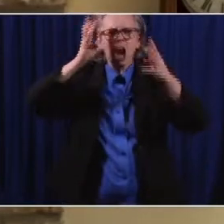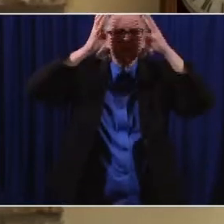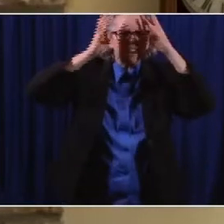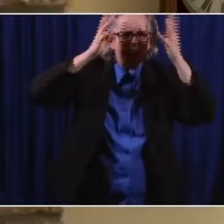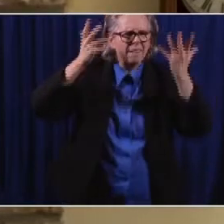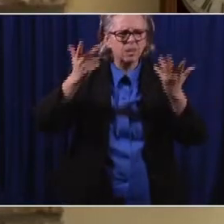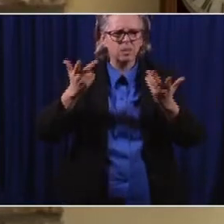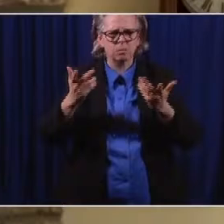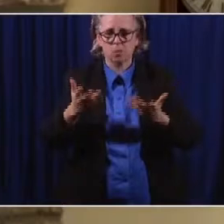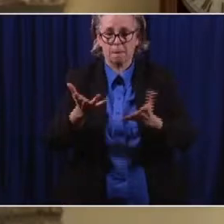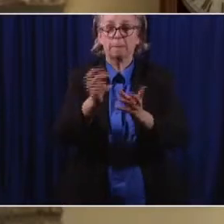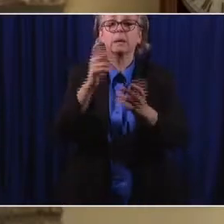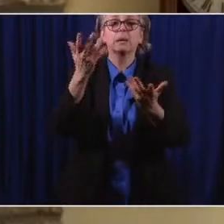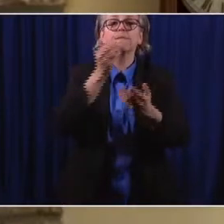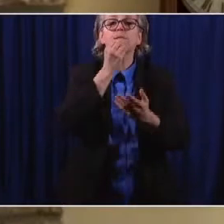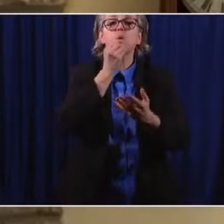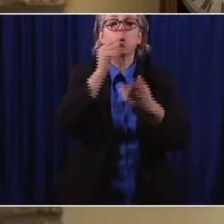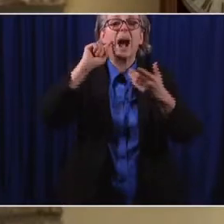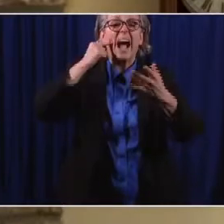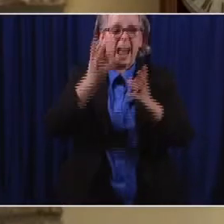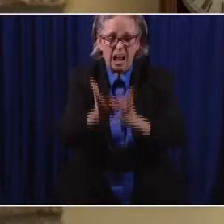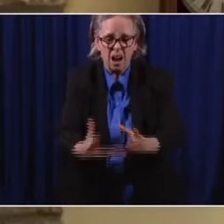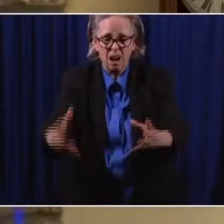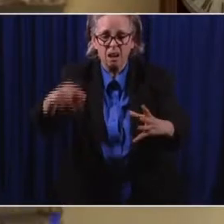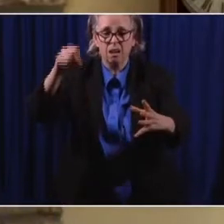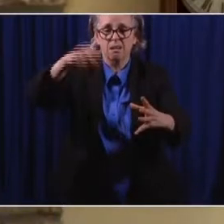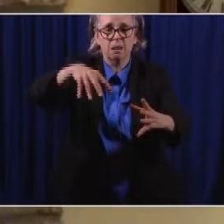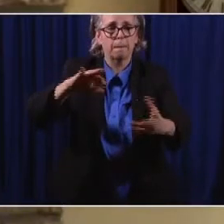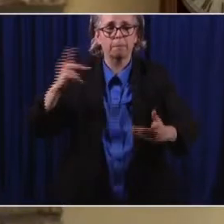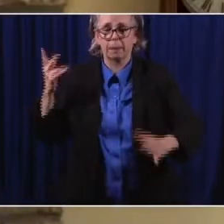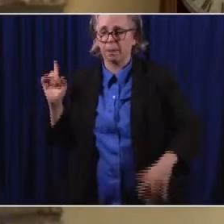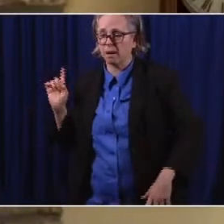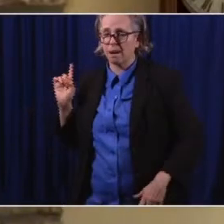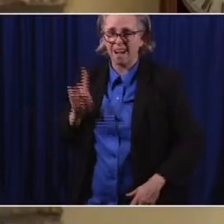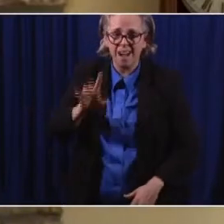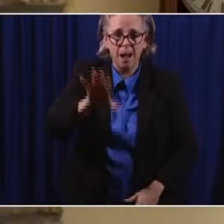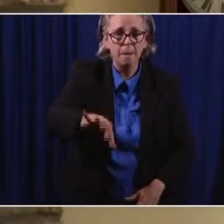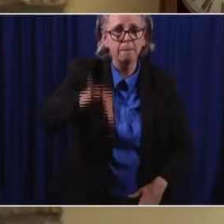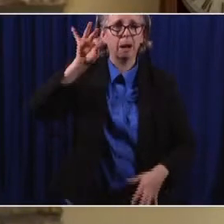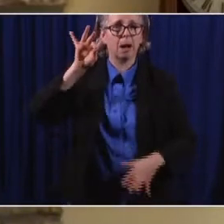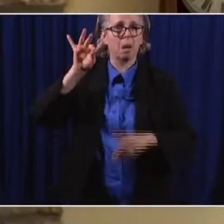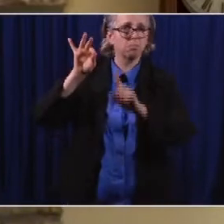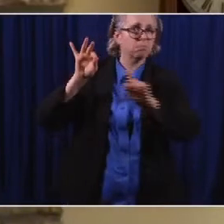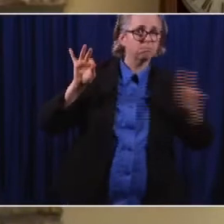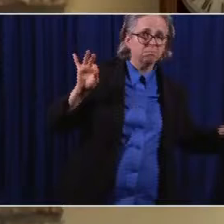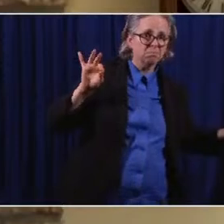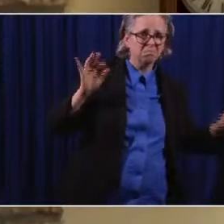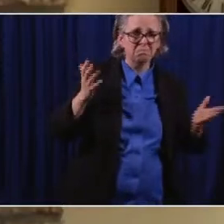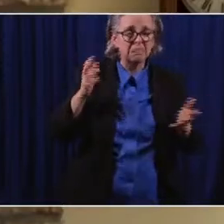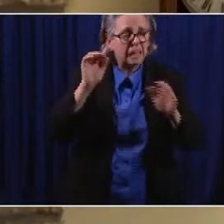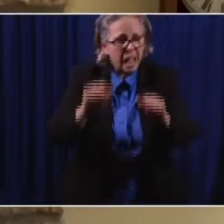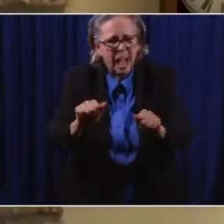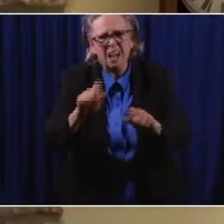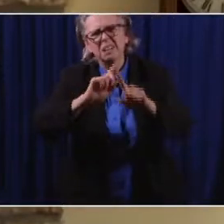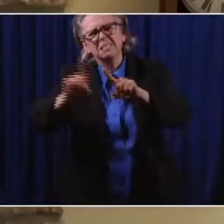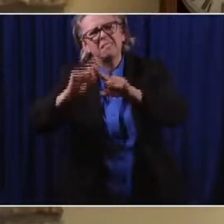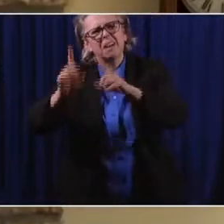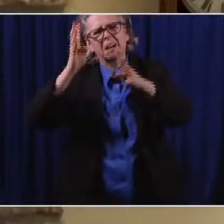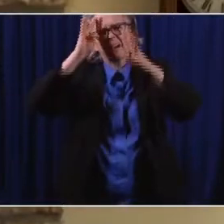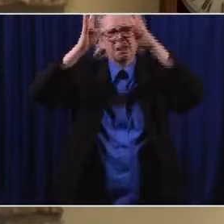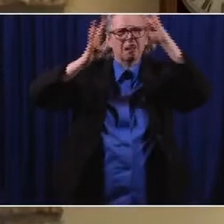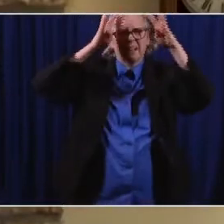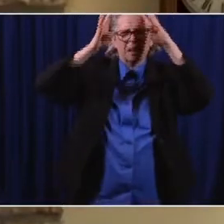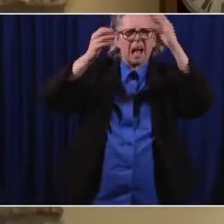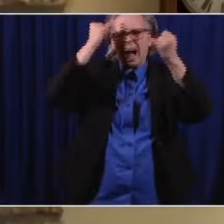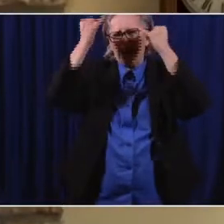up and separate it enough from the other things that might be difficult, the other pieces of candy. These are